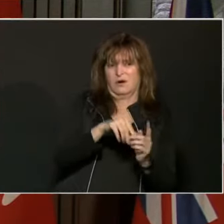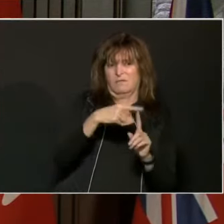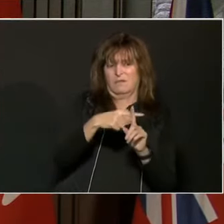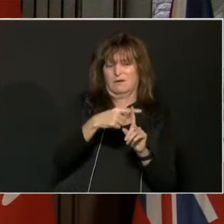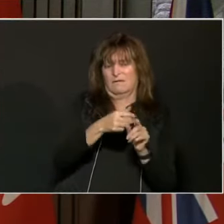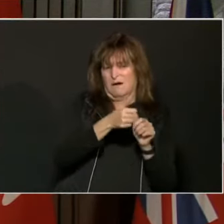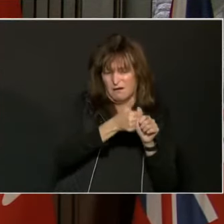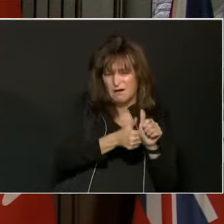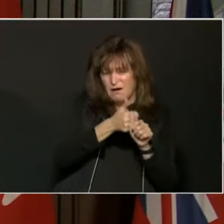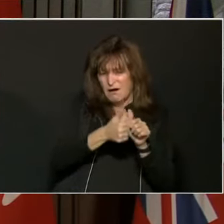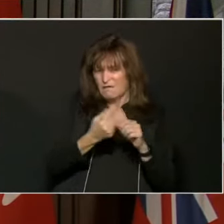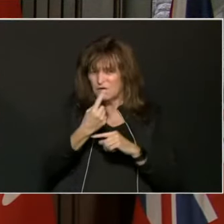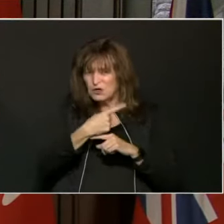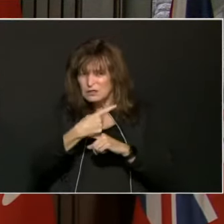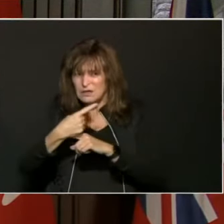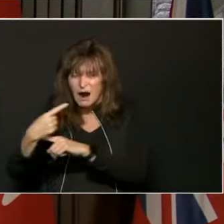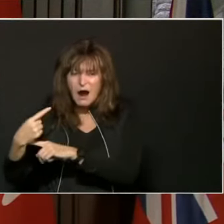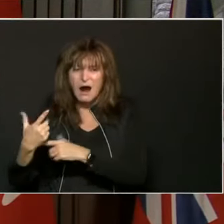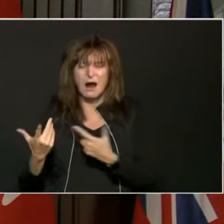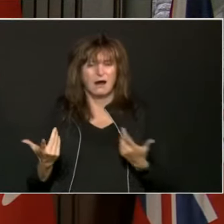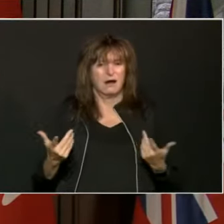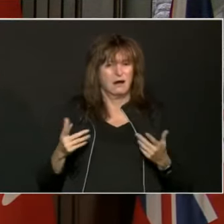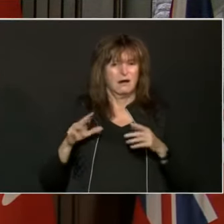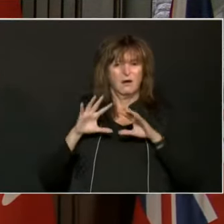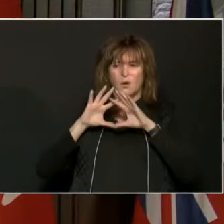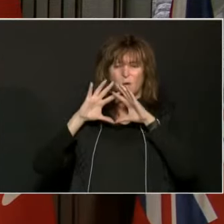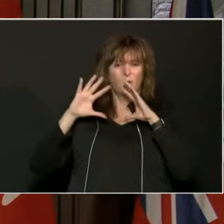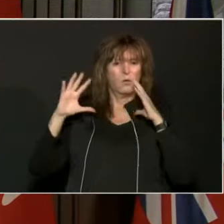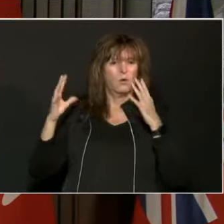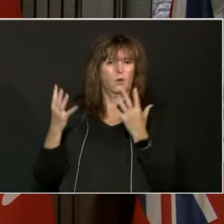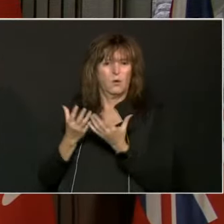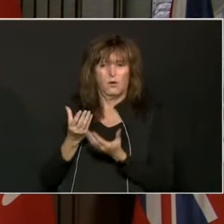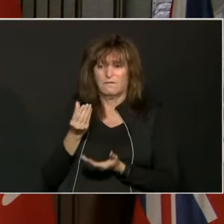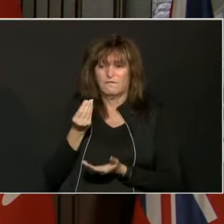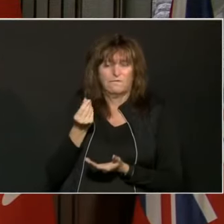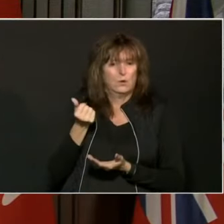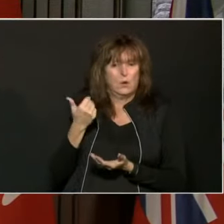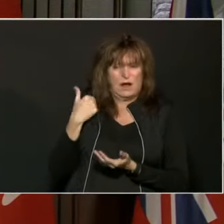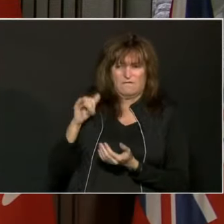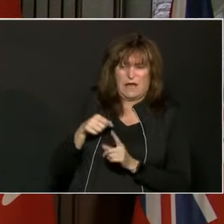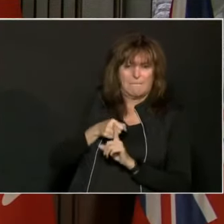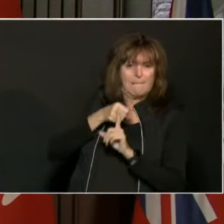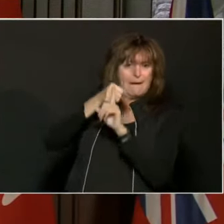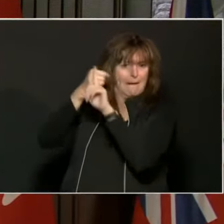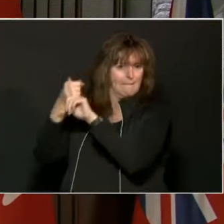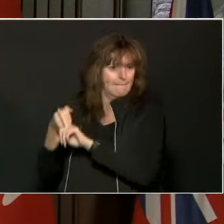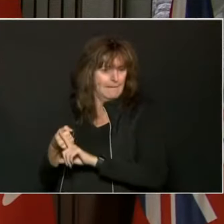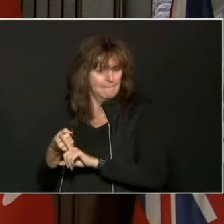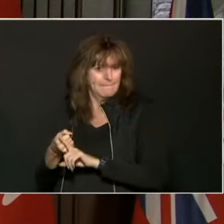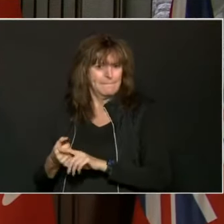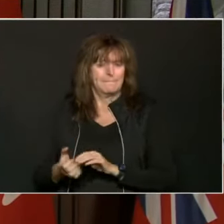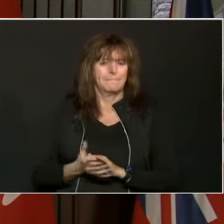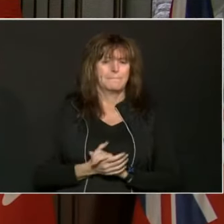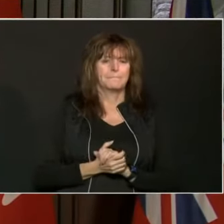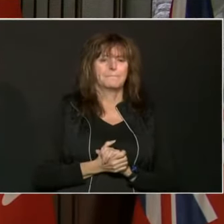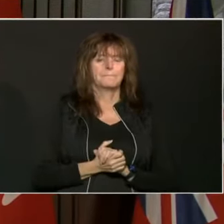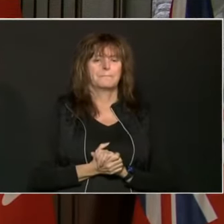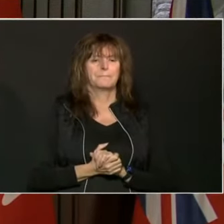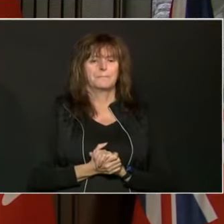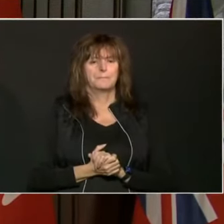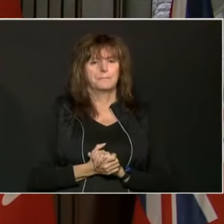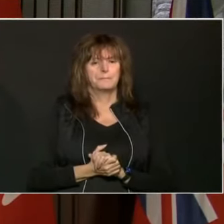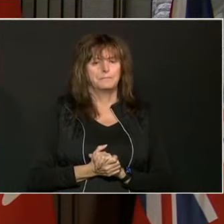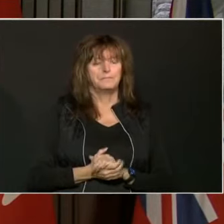of jurisdictions. Okay, thank you. And I wanted to ask you again, Mr. Brown, about one of the final slides